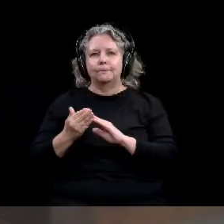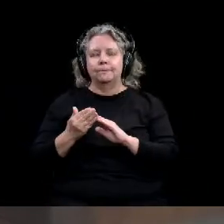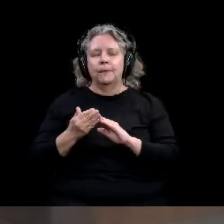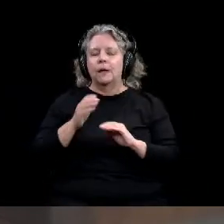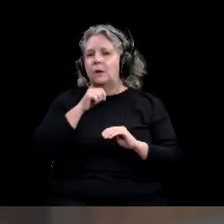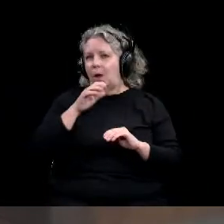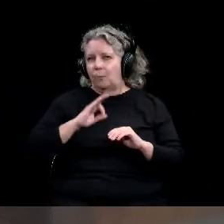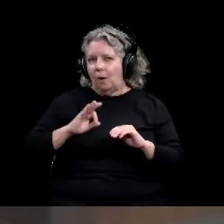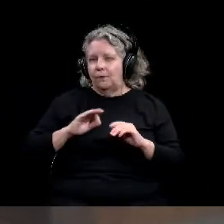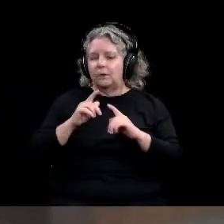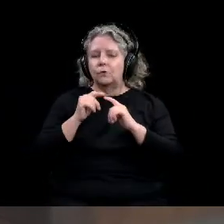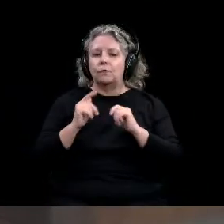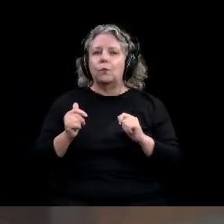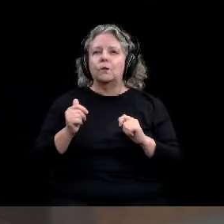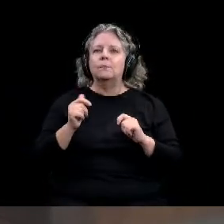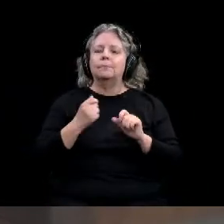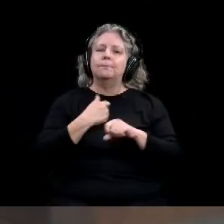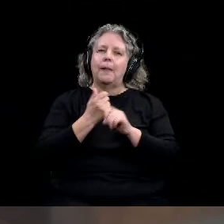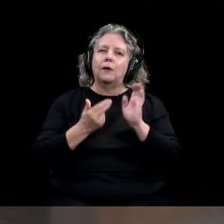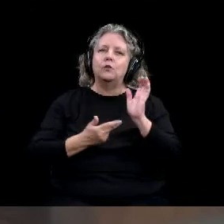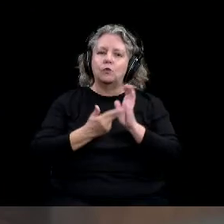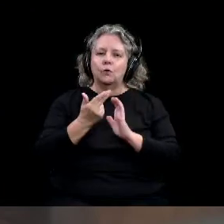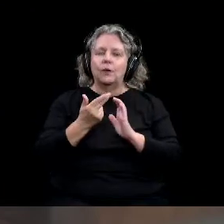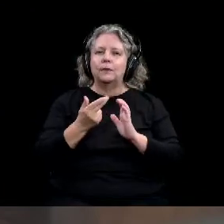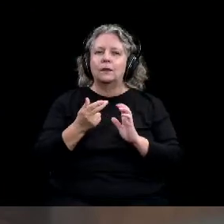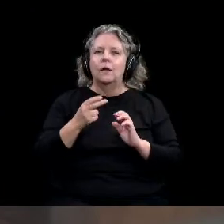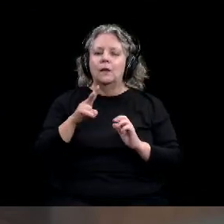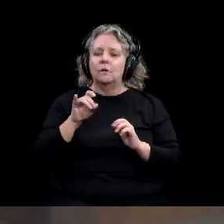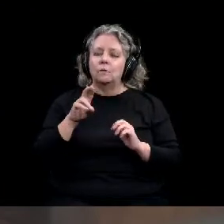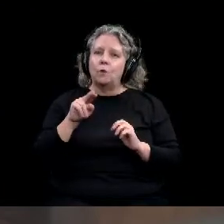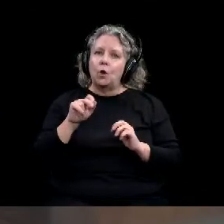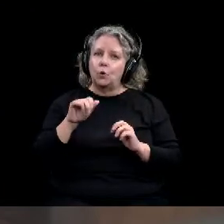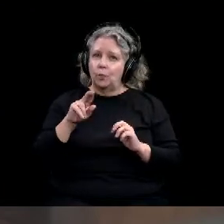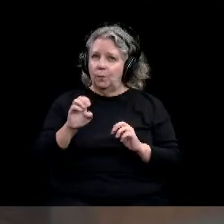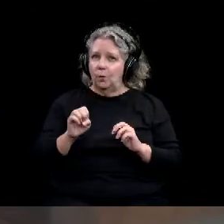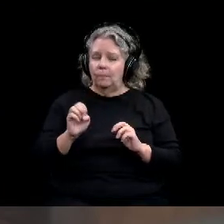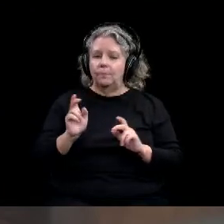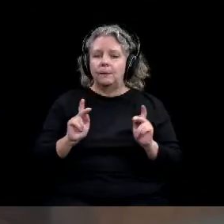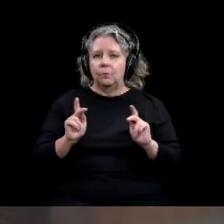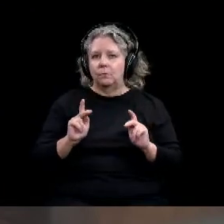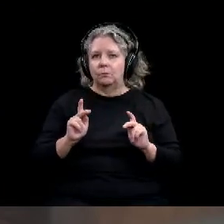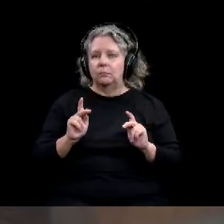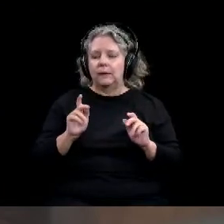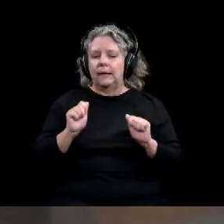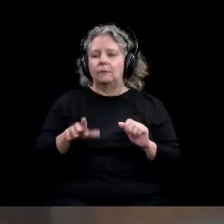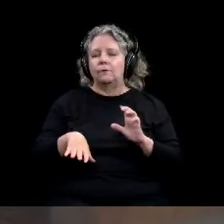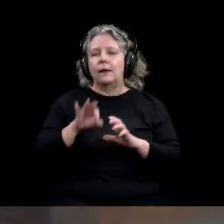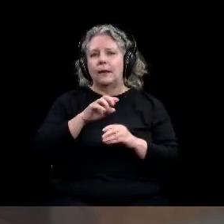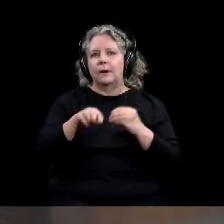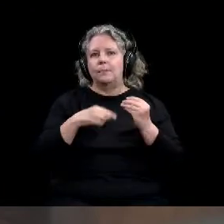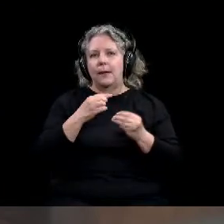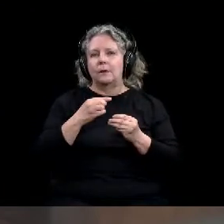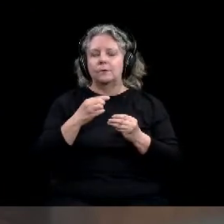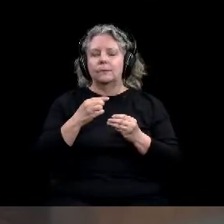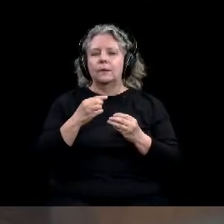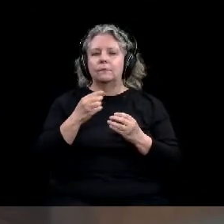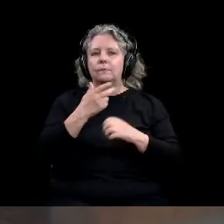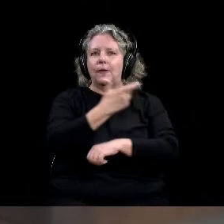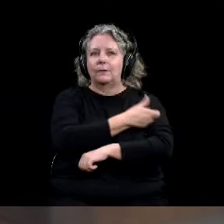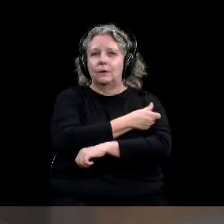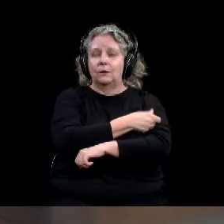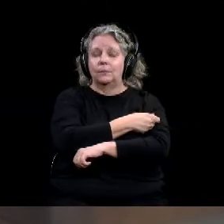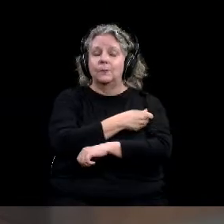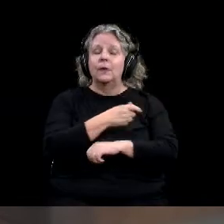and equitable access to the vaccinations. Finally, some telephone numbers to call. As I mentioned, our health district has a supported bilingual